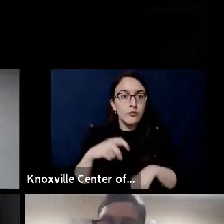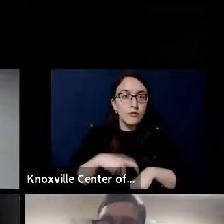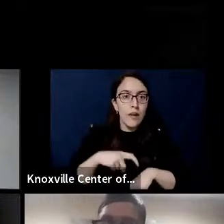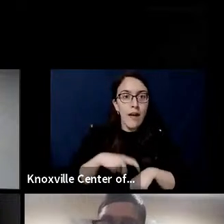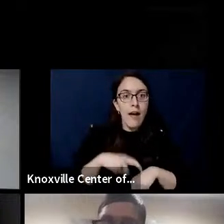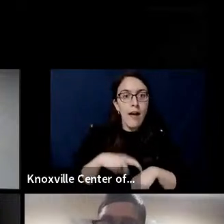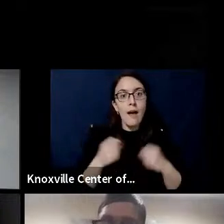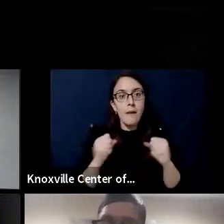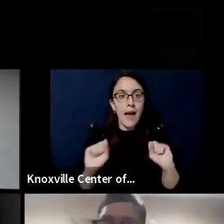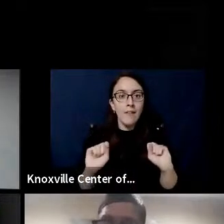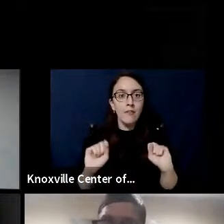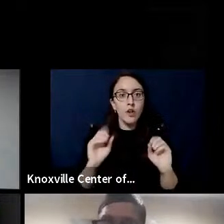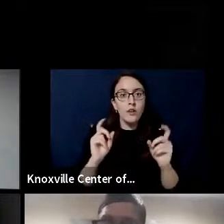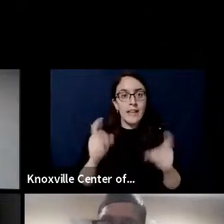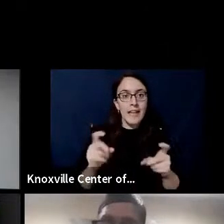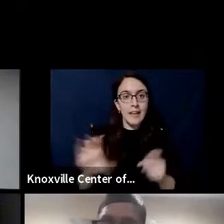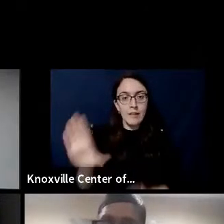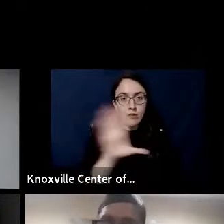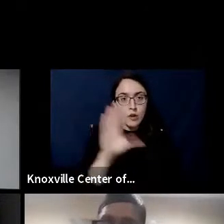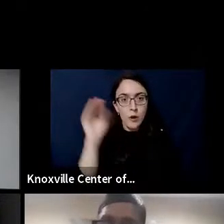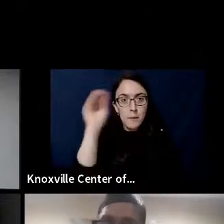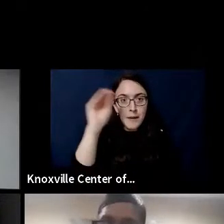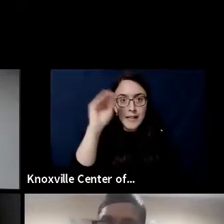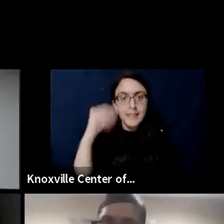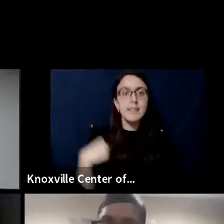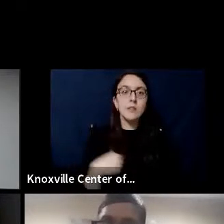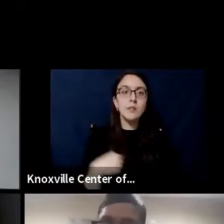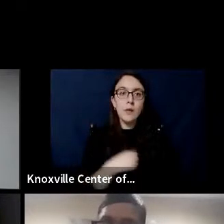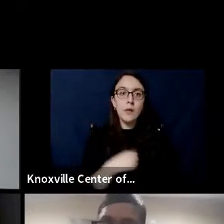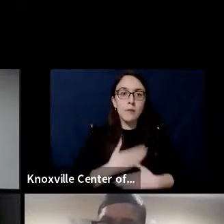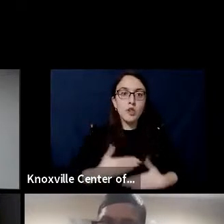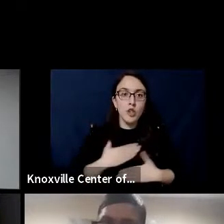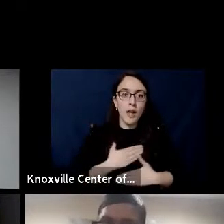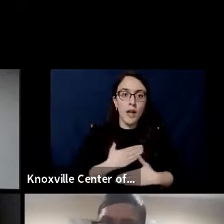their opinions. They are appreciated. Thank you.